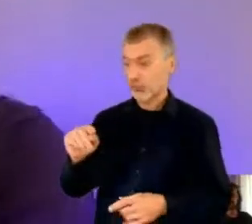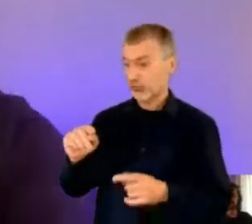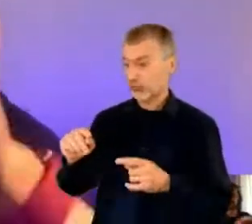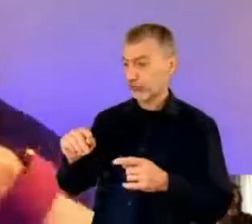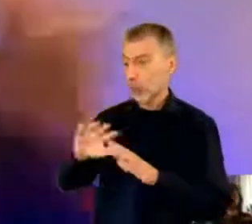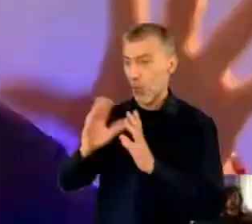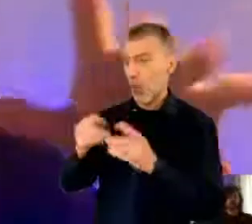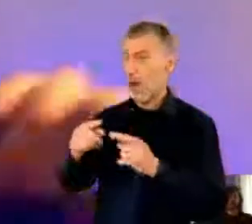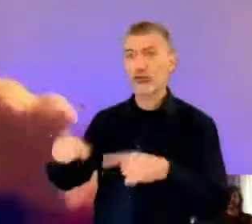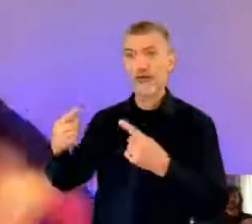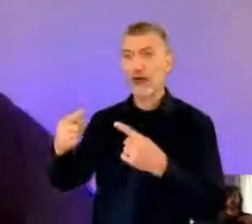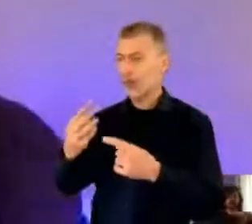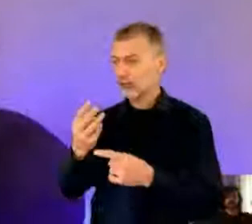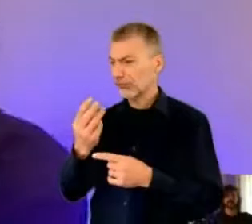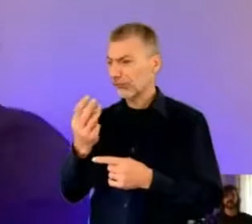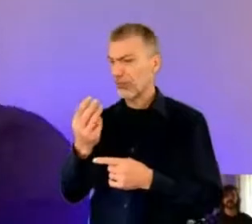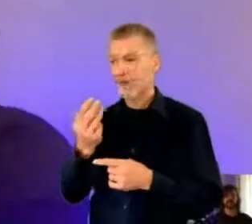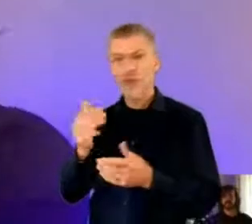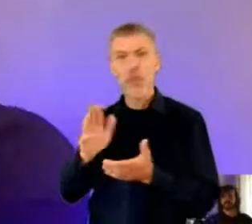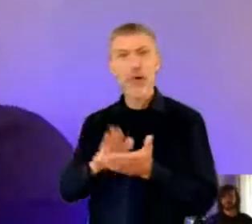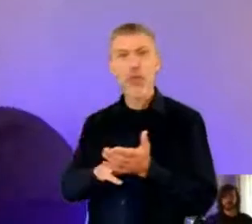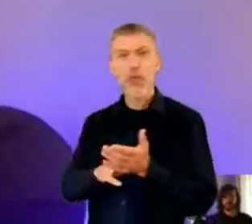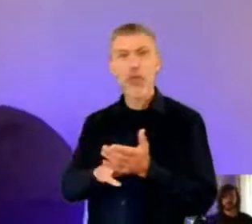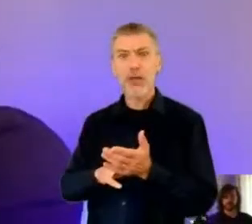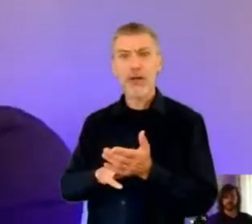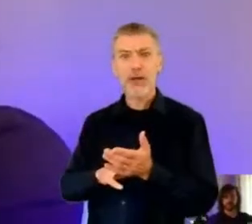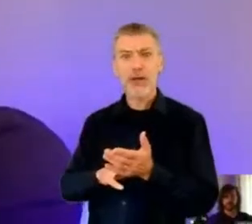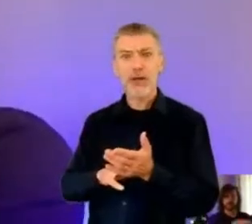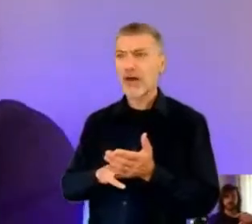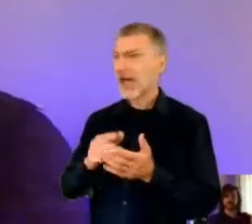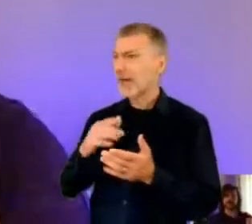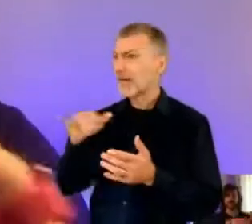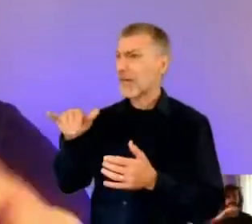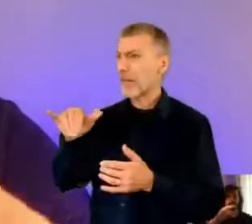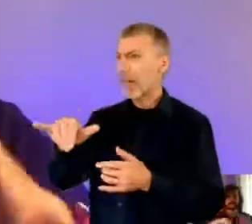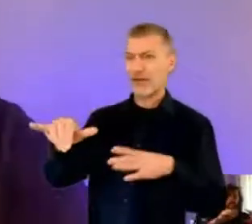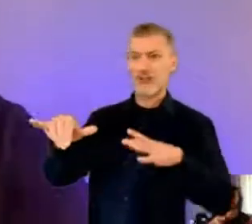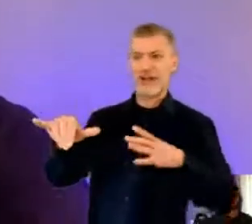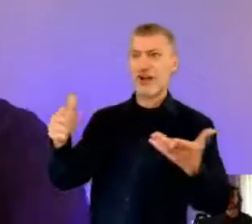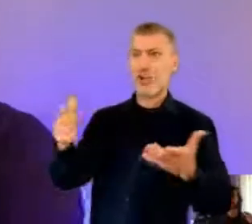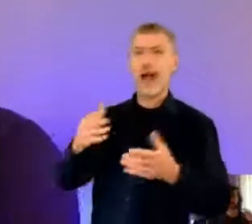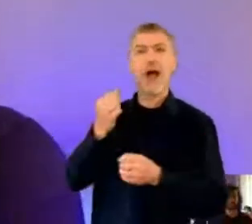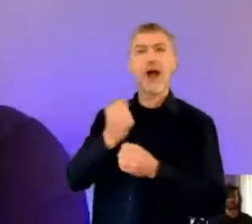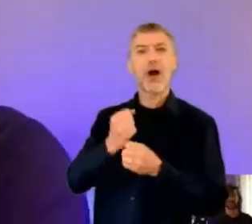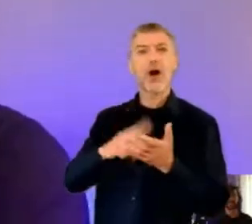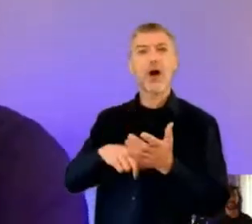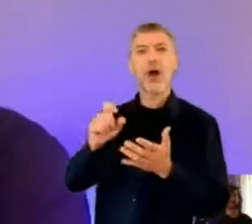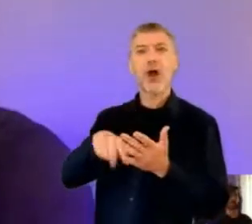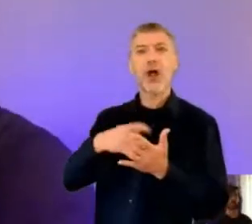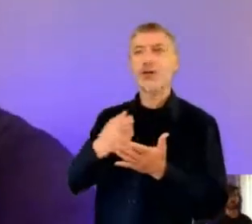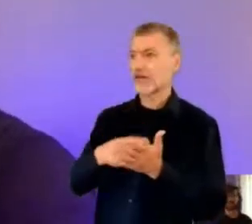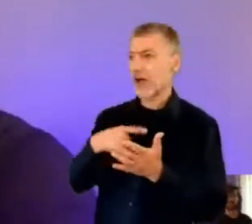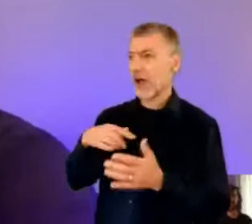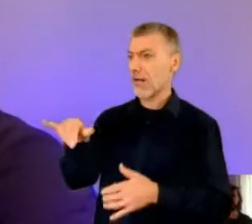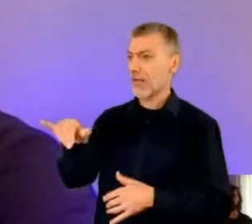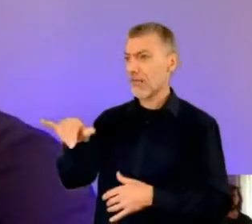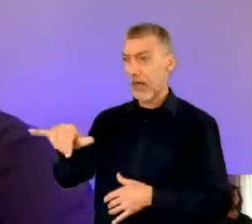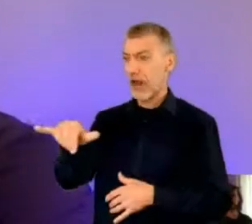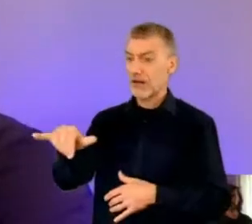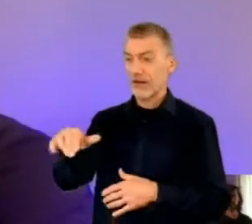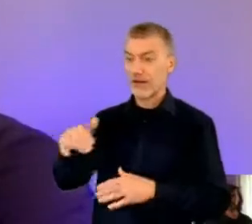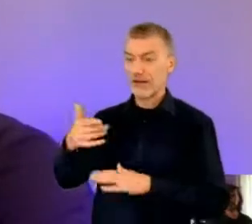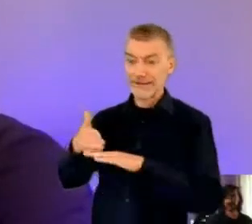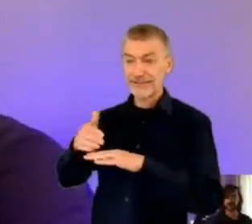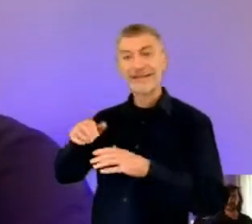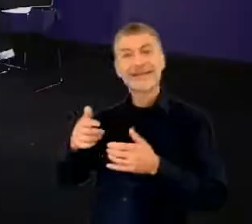time. So the engine's already built, and it's in Gloucester, I believe. And it's already taxiing and working, and it's just set to break the record in a